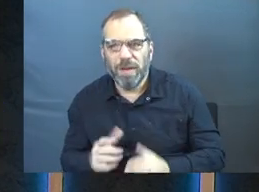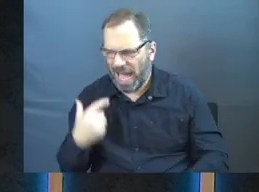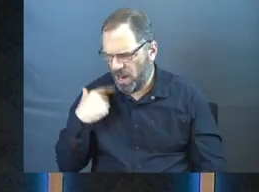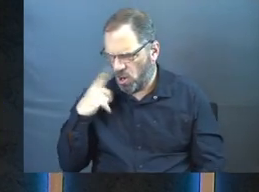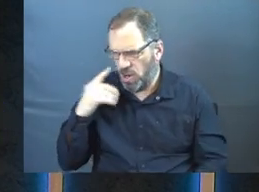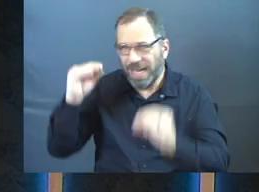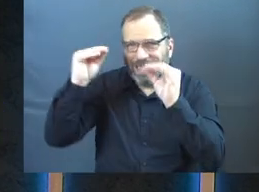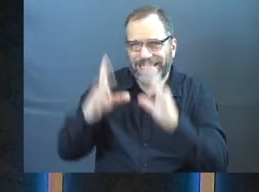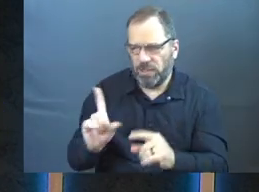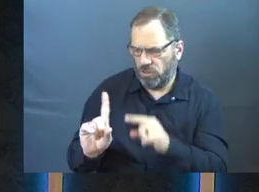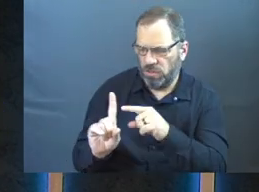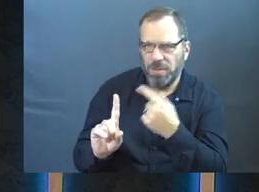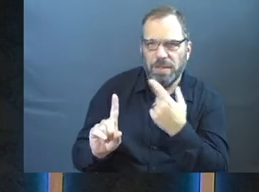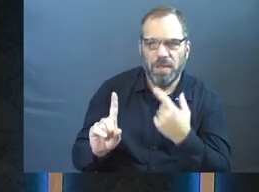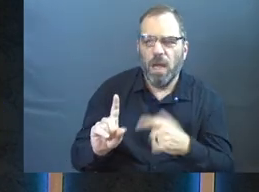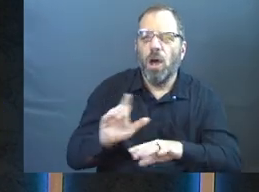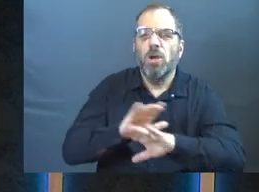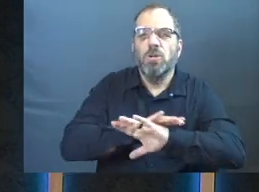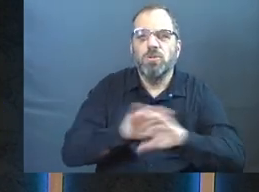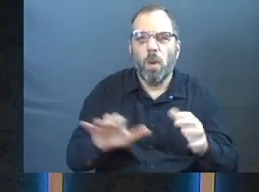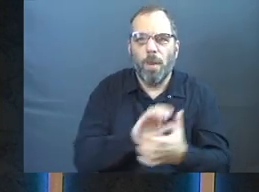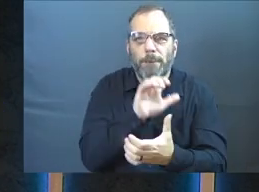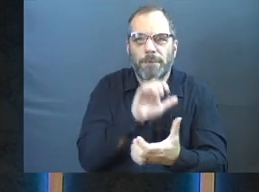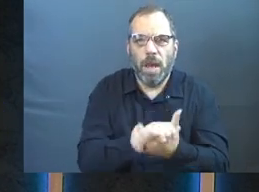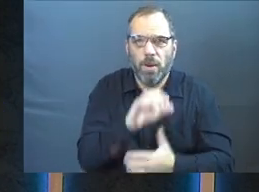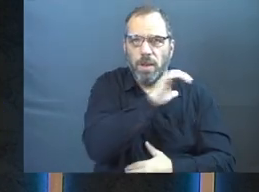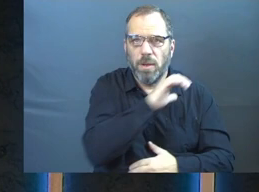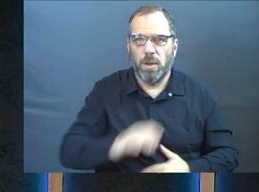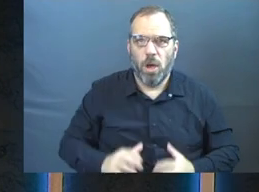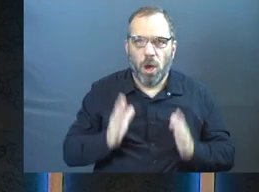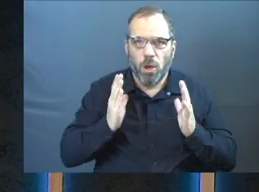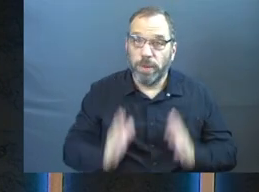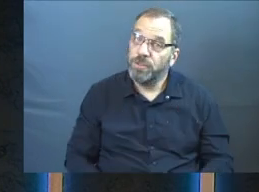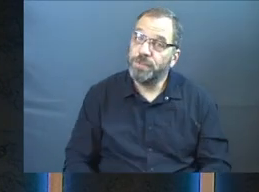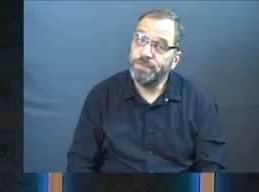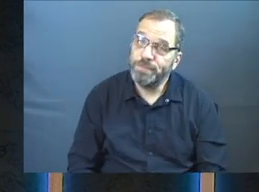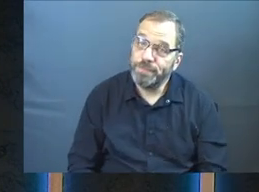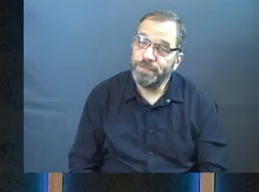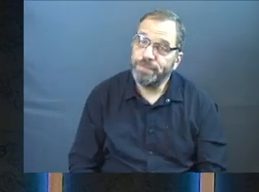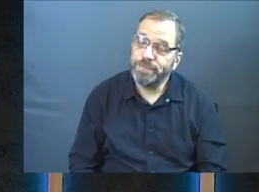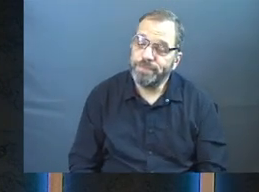heard a teacher say once, don't marry a Christian.